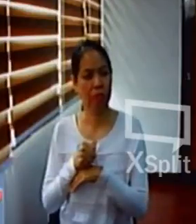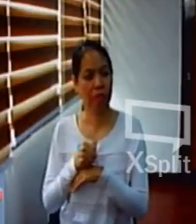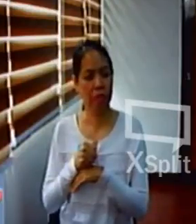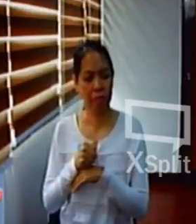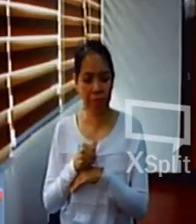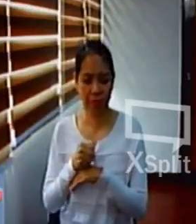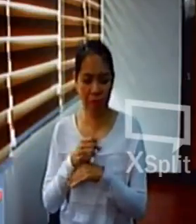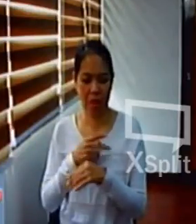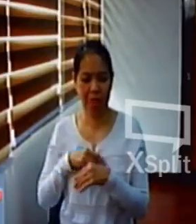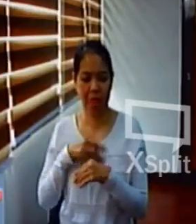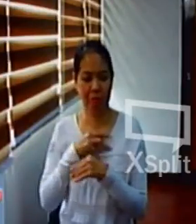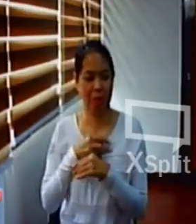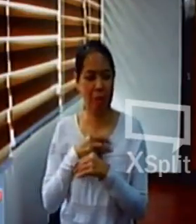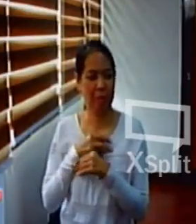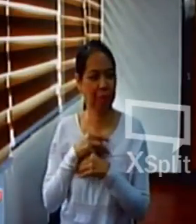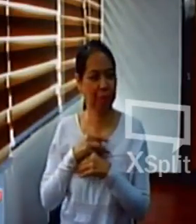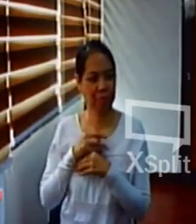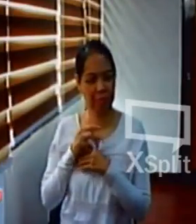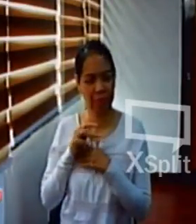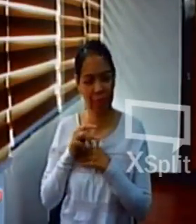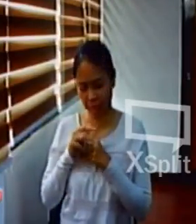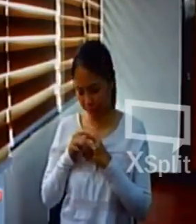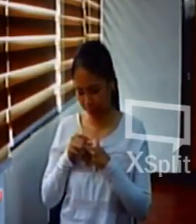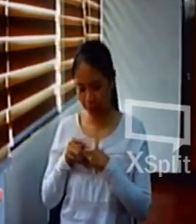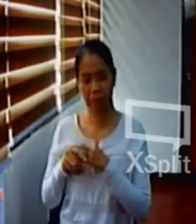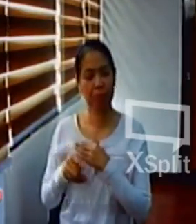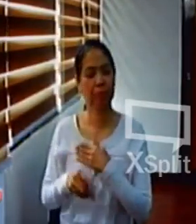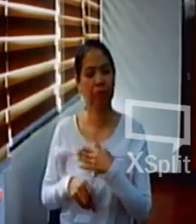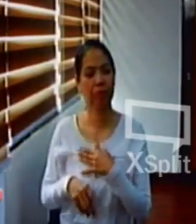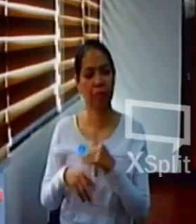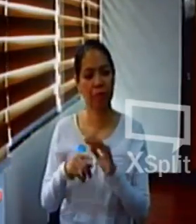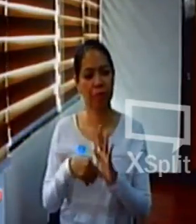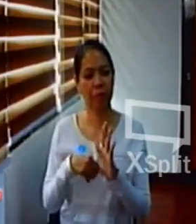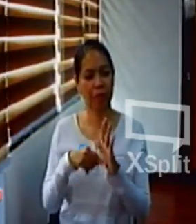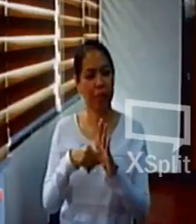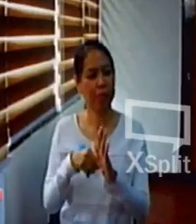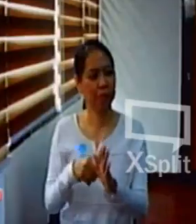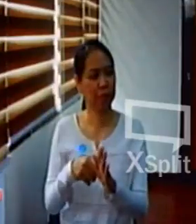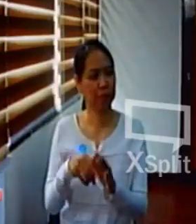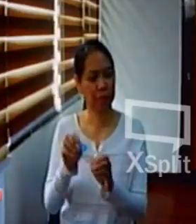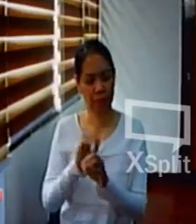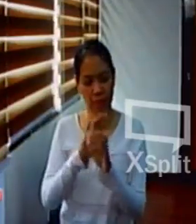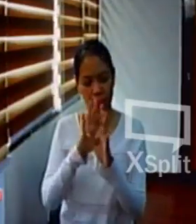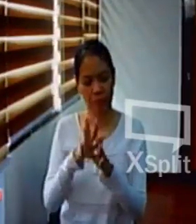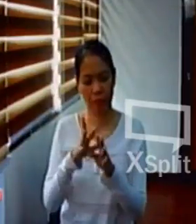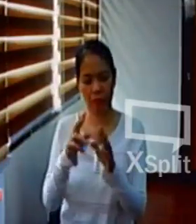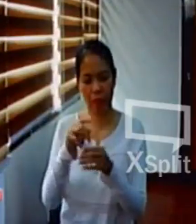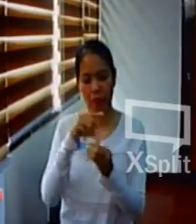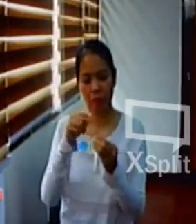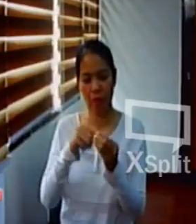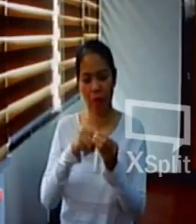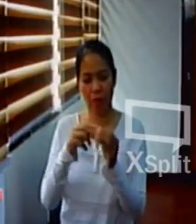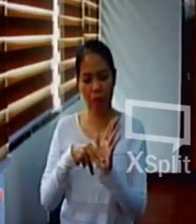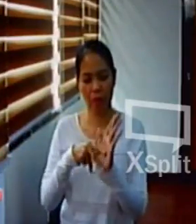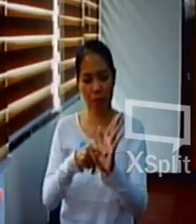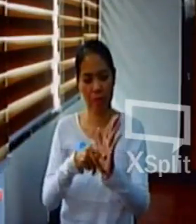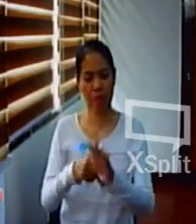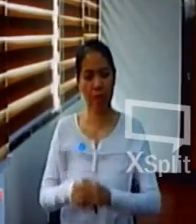enlighten these Honorable Commission and the audience with respect to your presentation that you submitted?